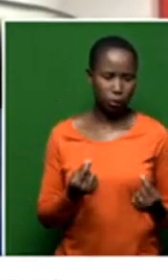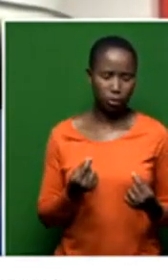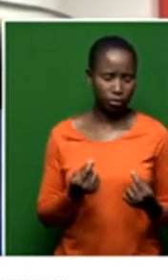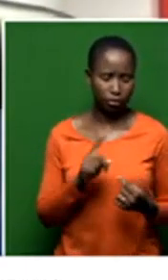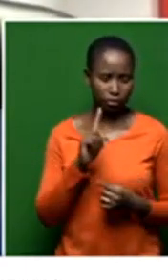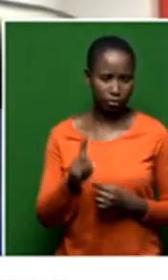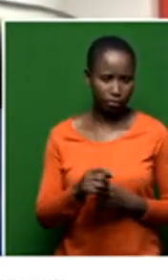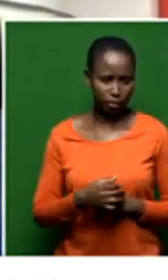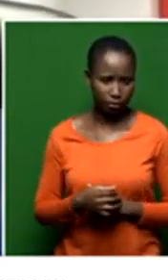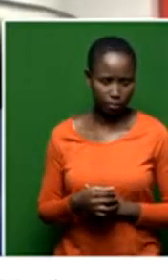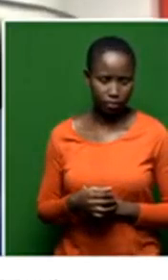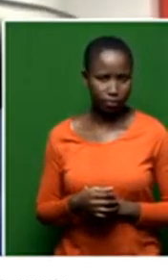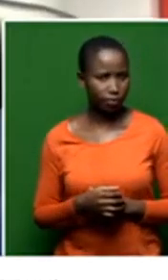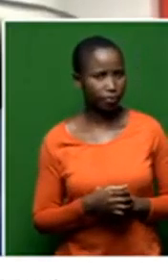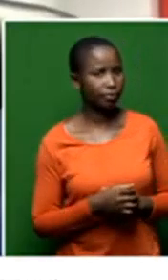so